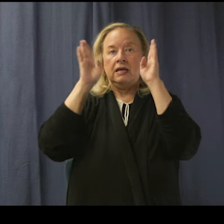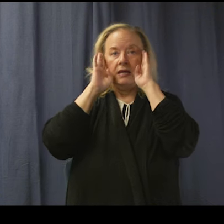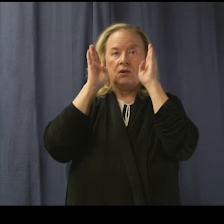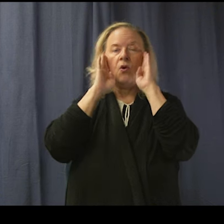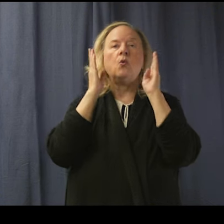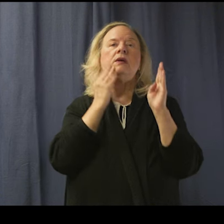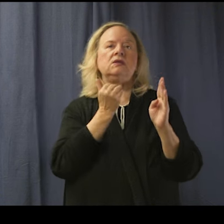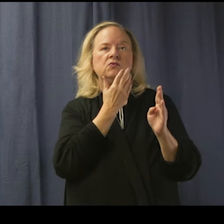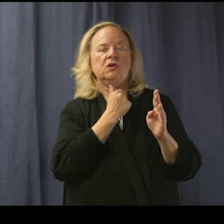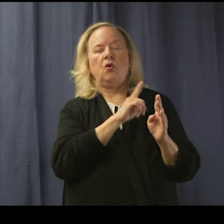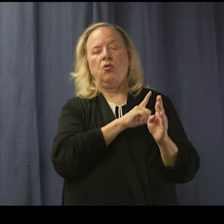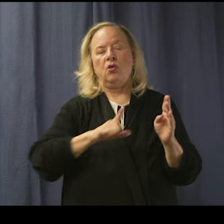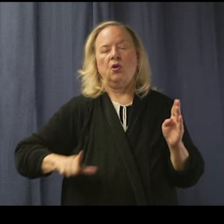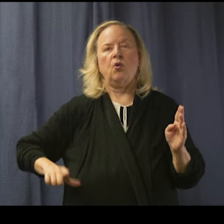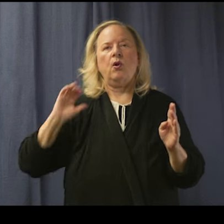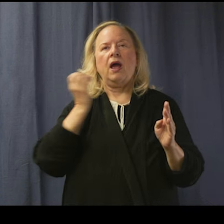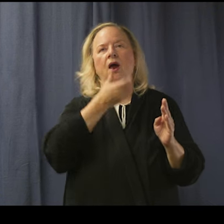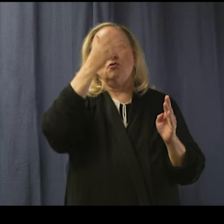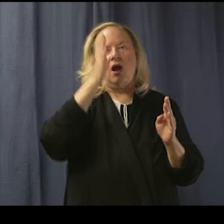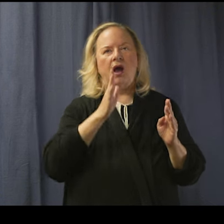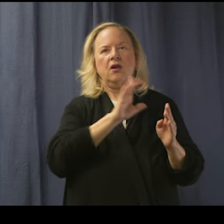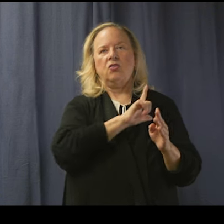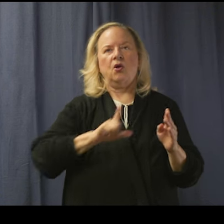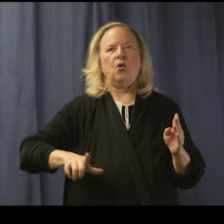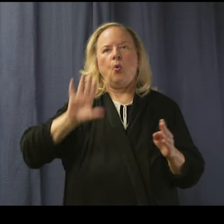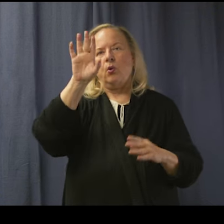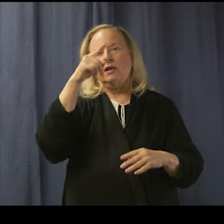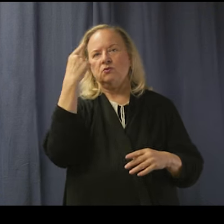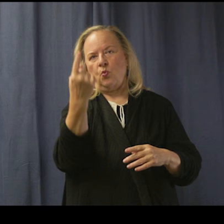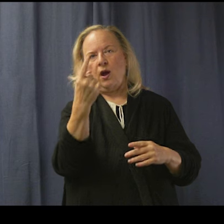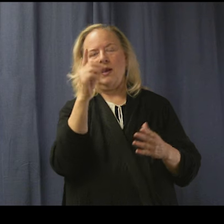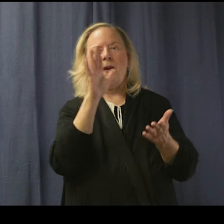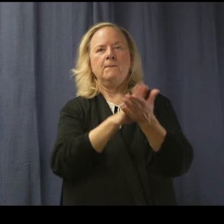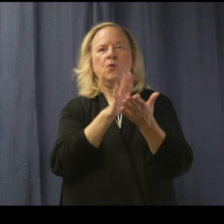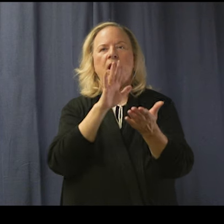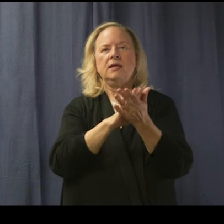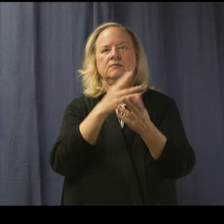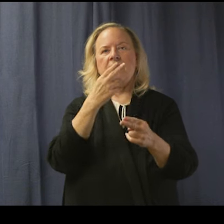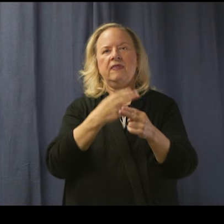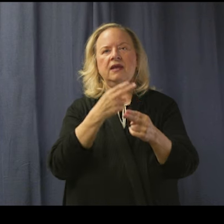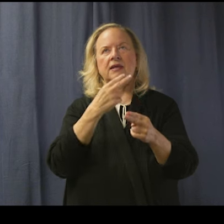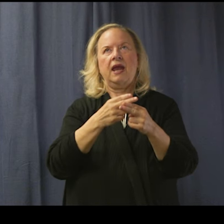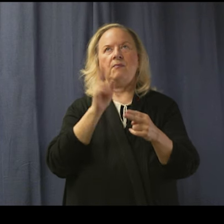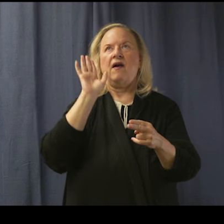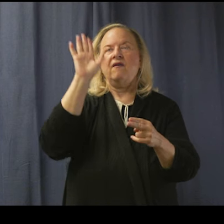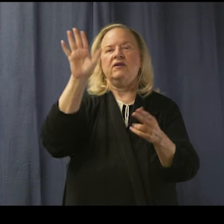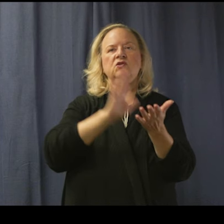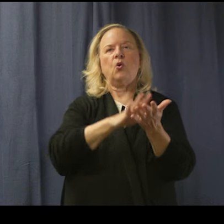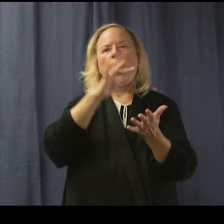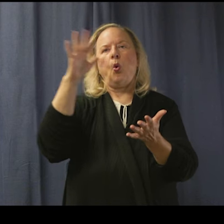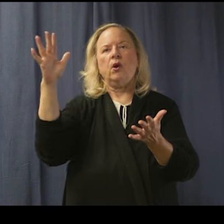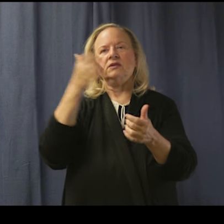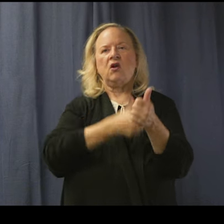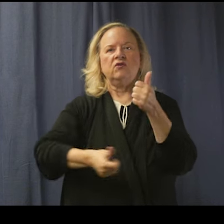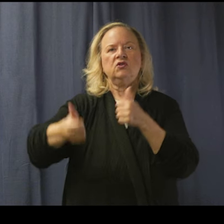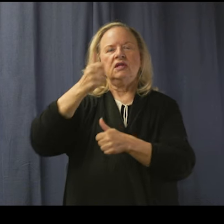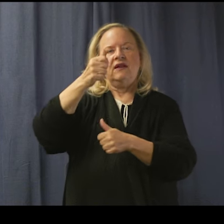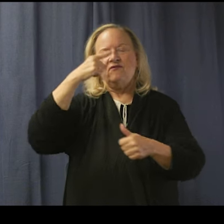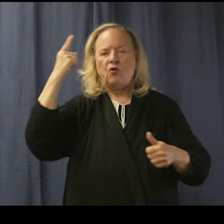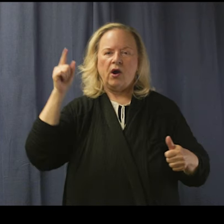Vayed. Hear, O Israel, the Lord our God, the Lord is one. Praise be the name of his